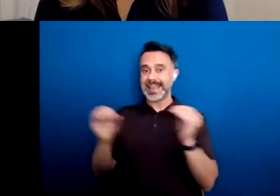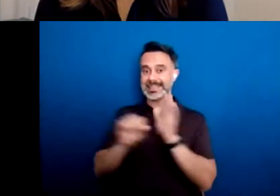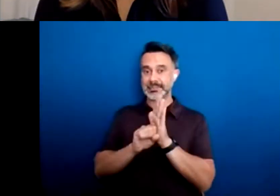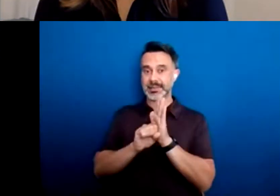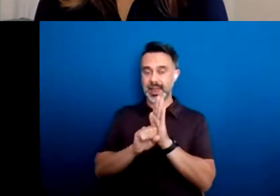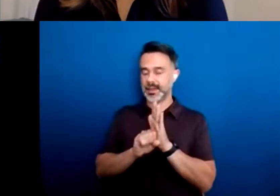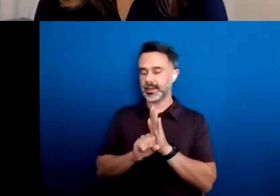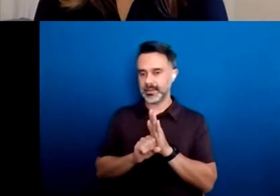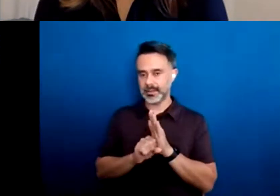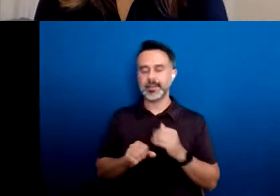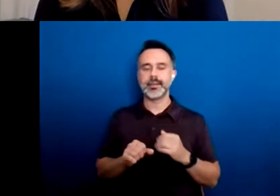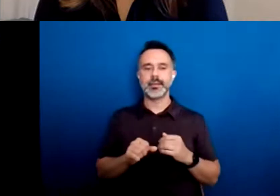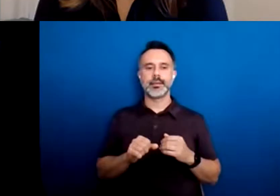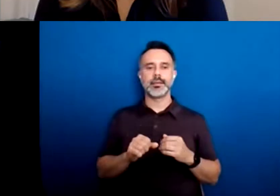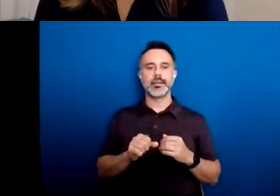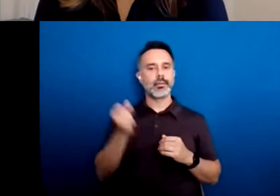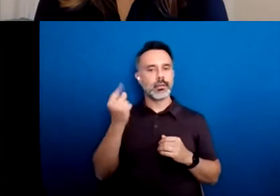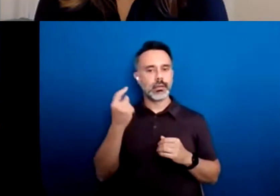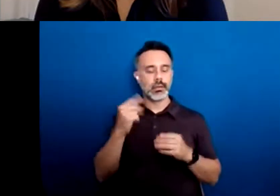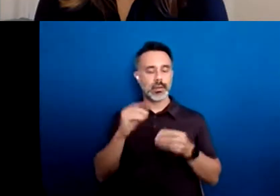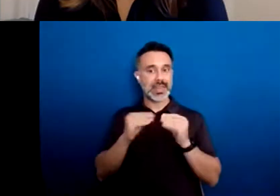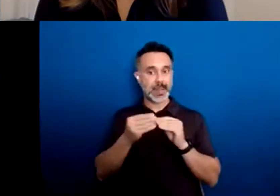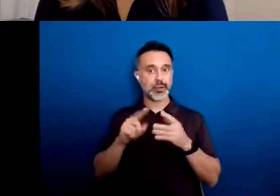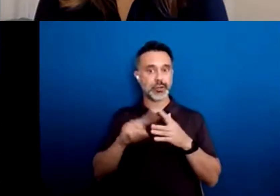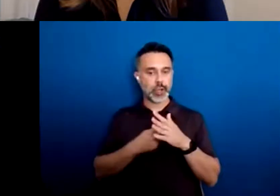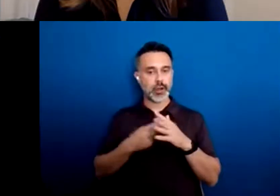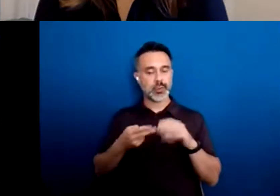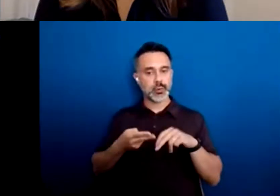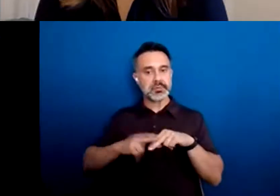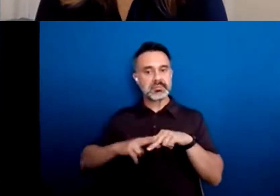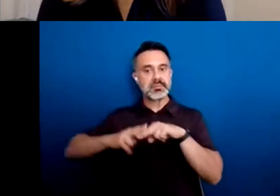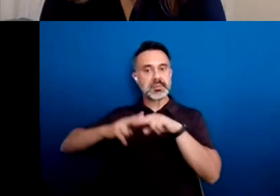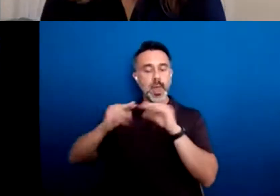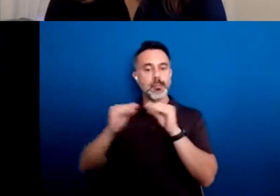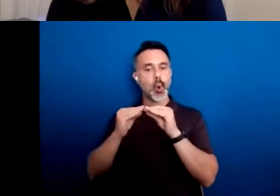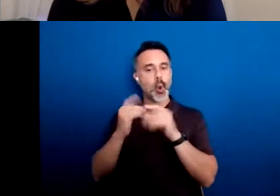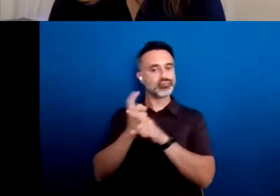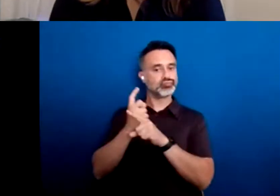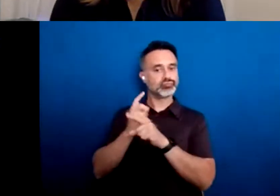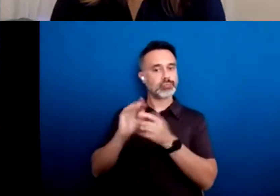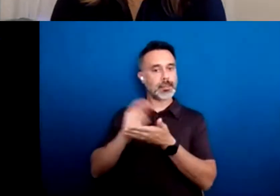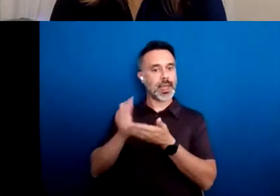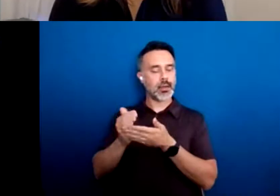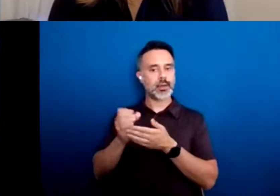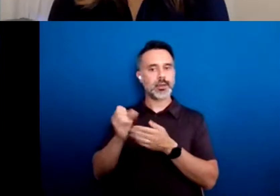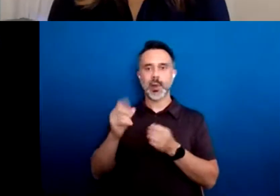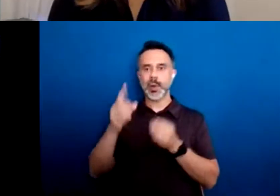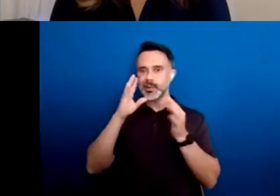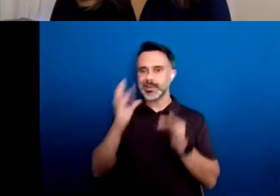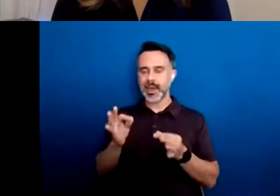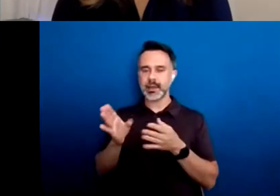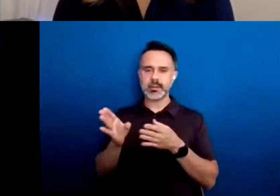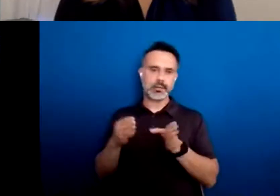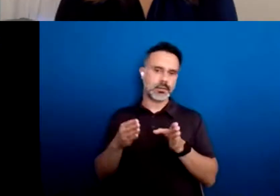Because the numbers started going up to a reasonable amount, they actually switched over to talking